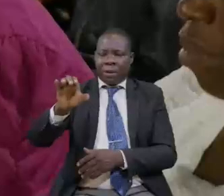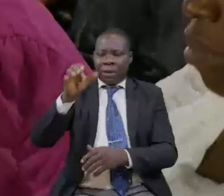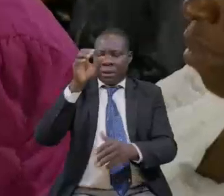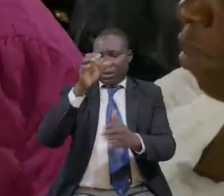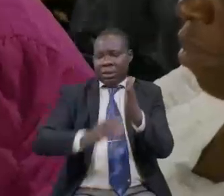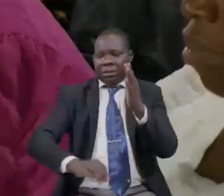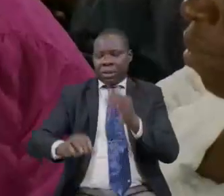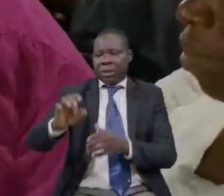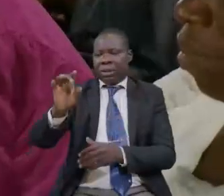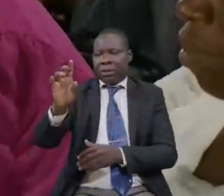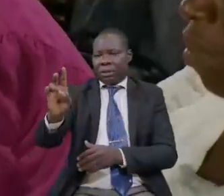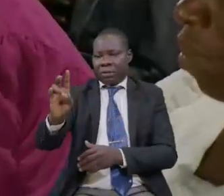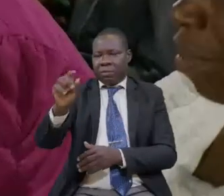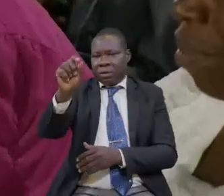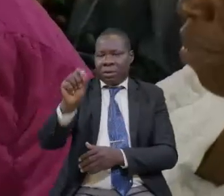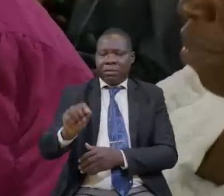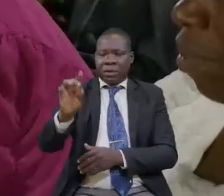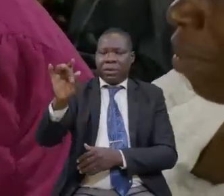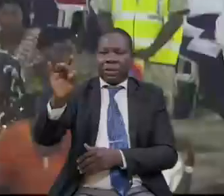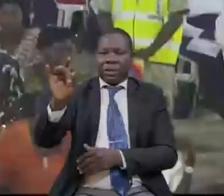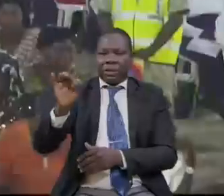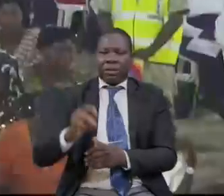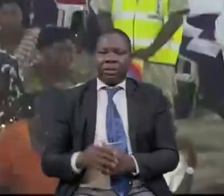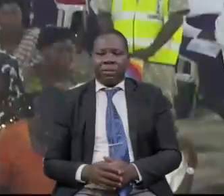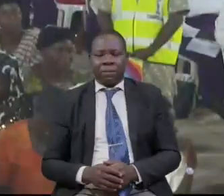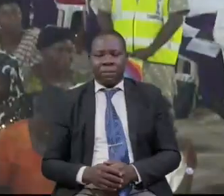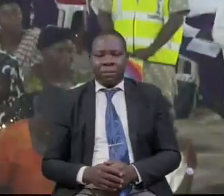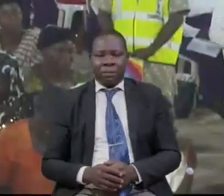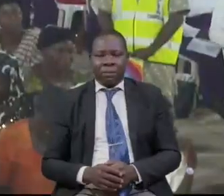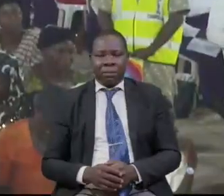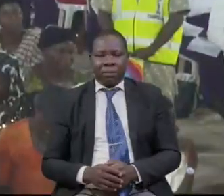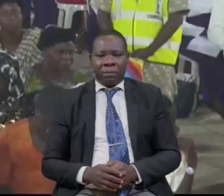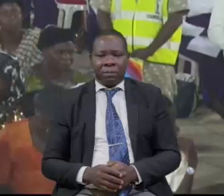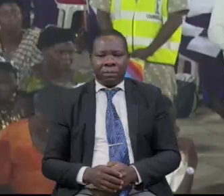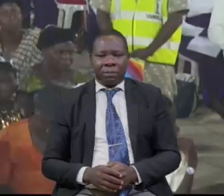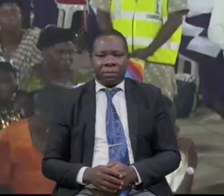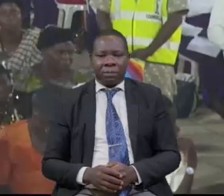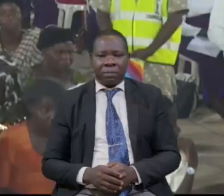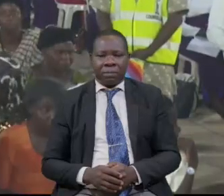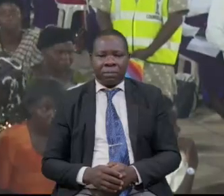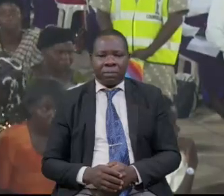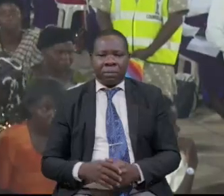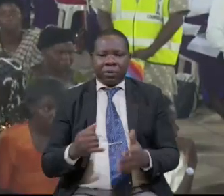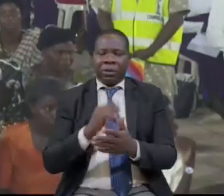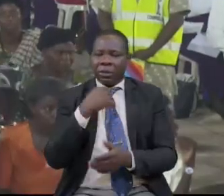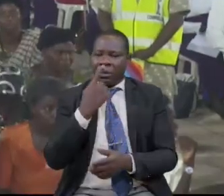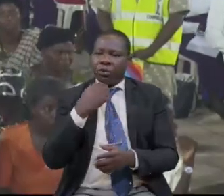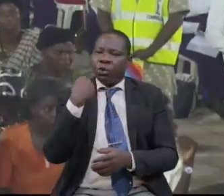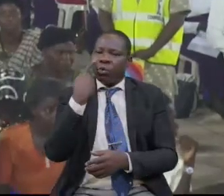chapter 7. We're reading from verse 18. It says, who is a